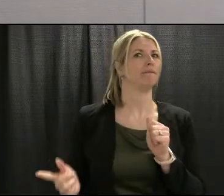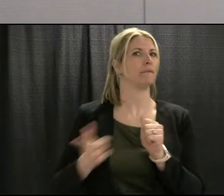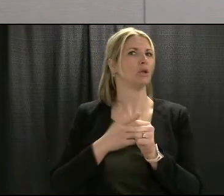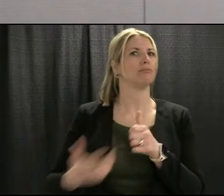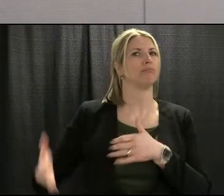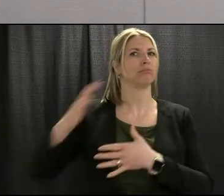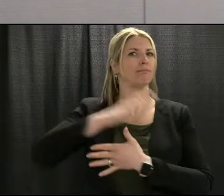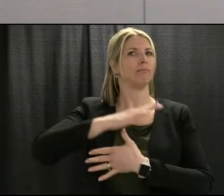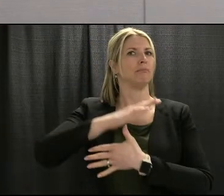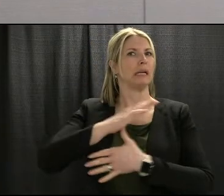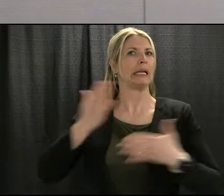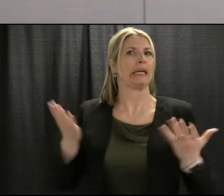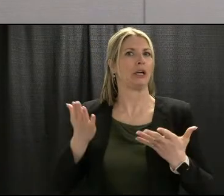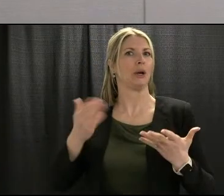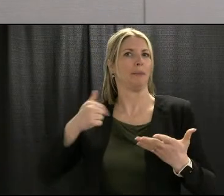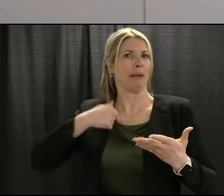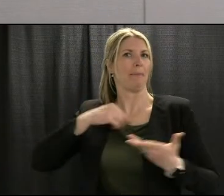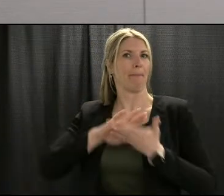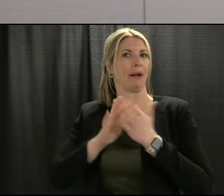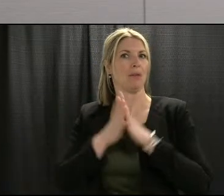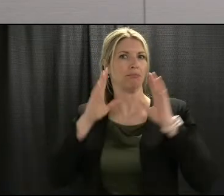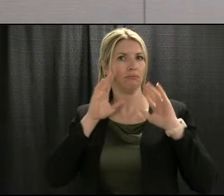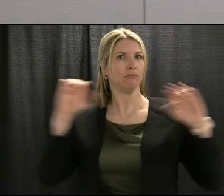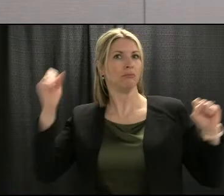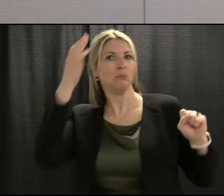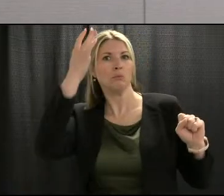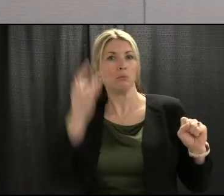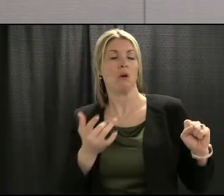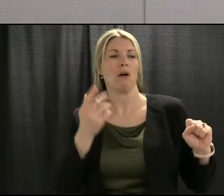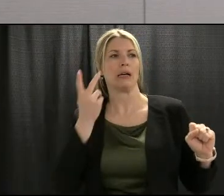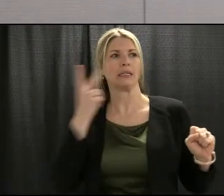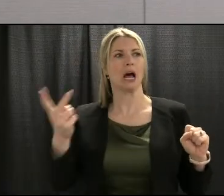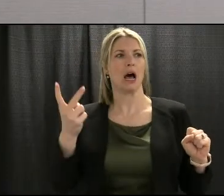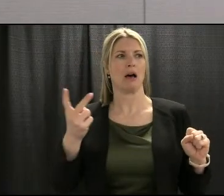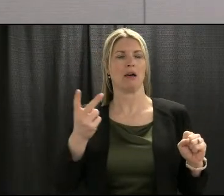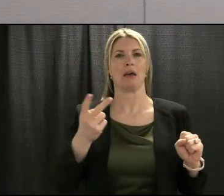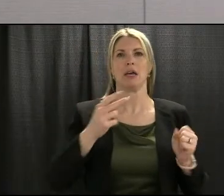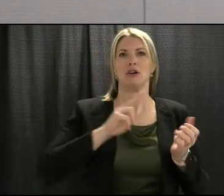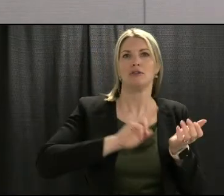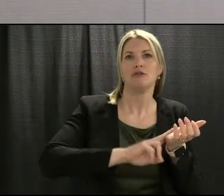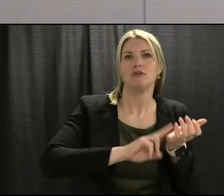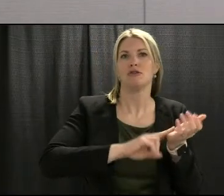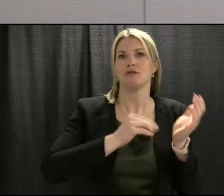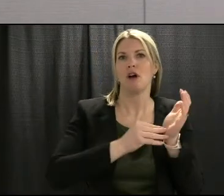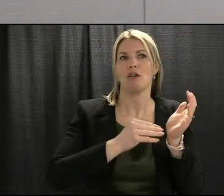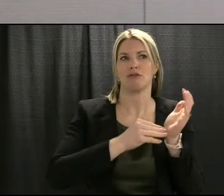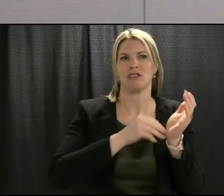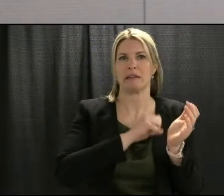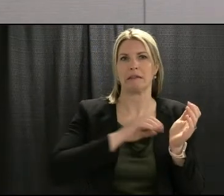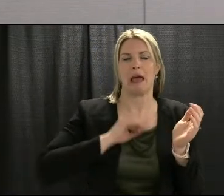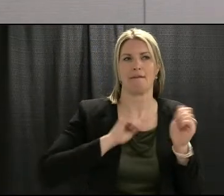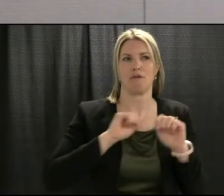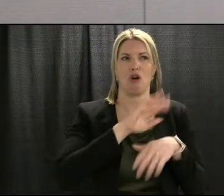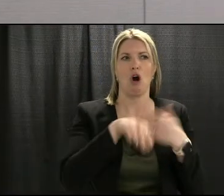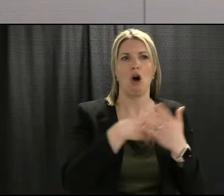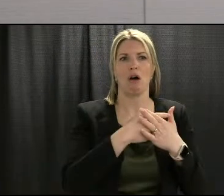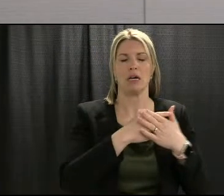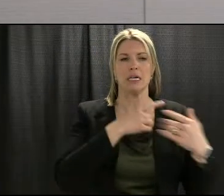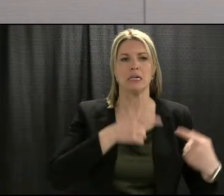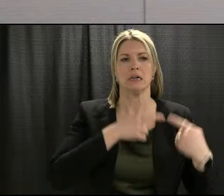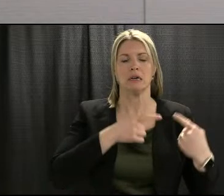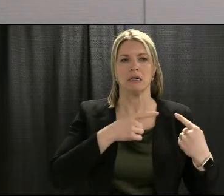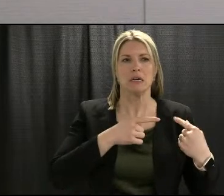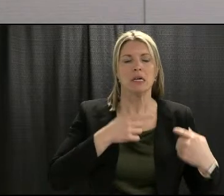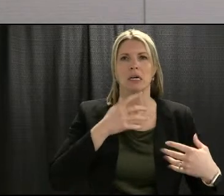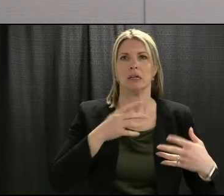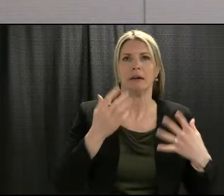strain on the system after years on the front lines. So when I became Premier in 2020, one of the first things I did was establish